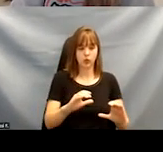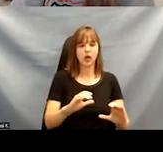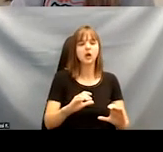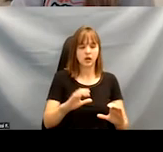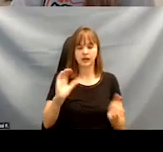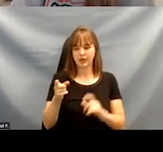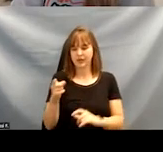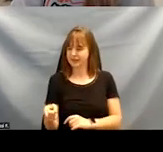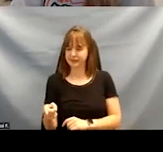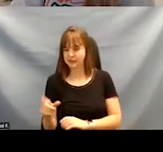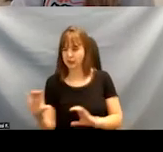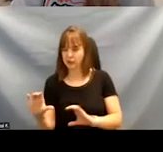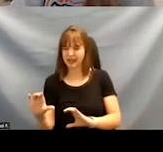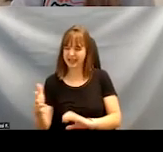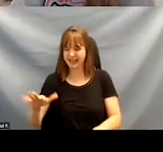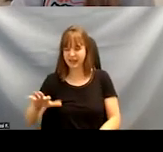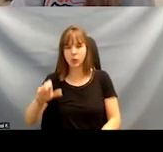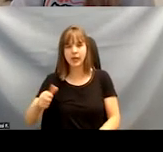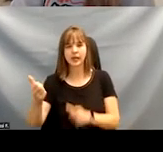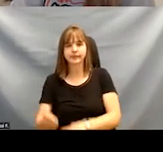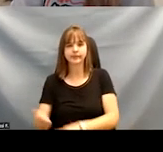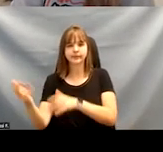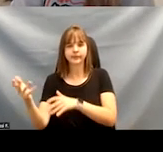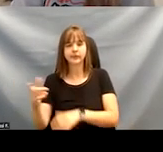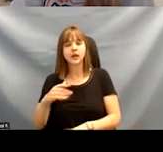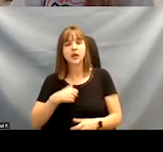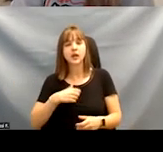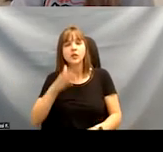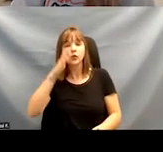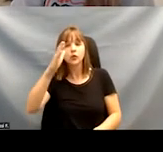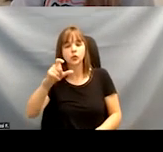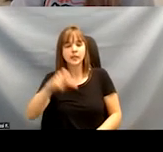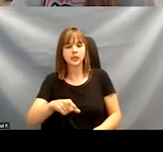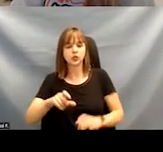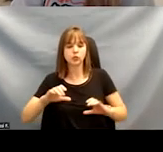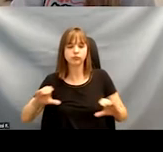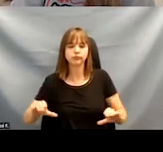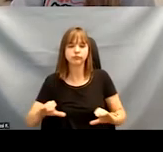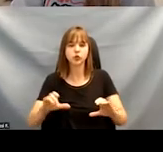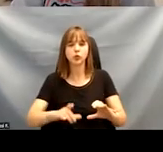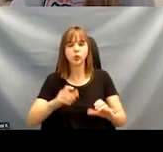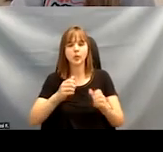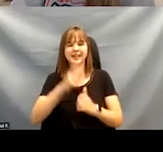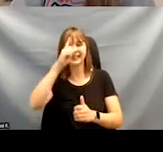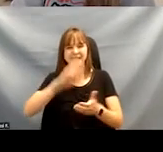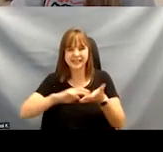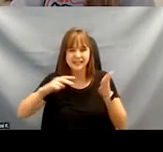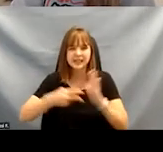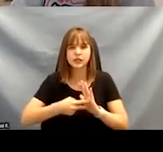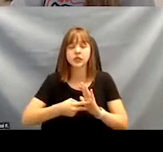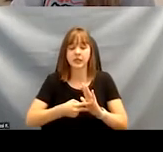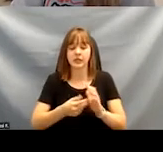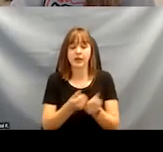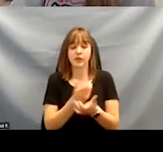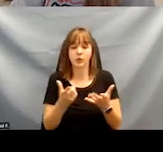lot of intention, and that we're examining the things that we're doing and making sure that they're all still worthwhile and that, you